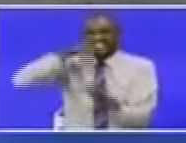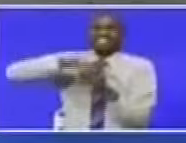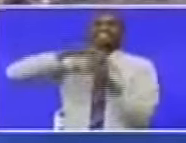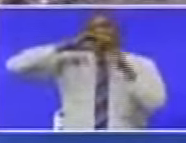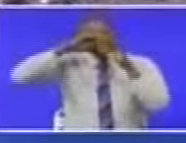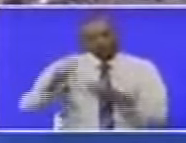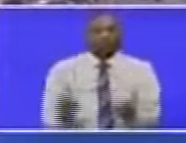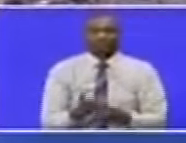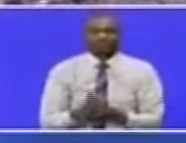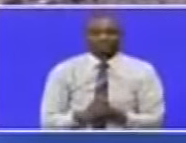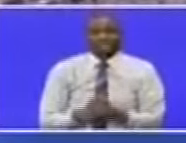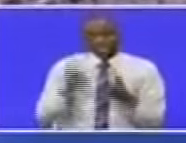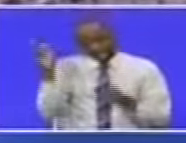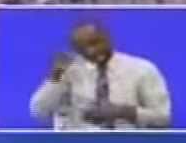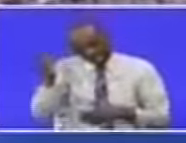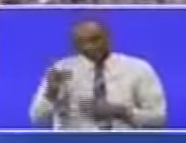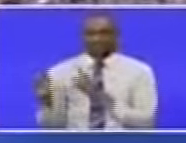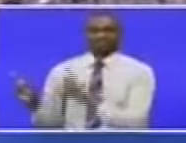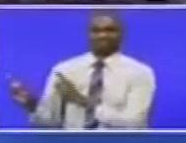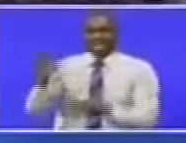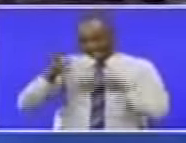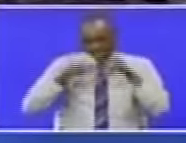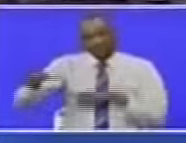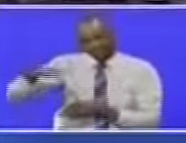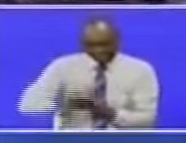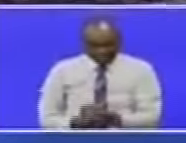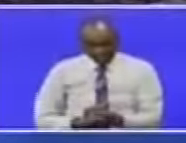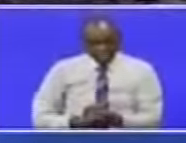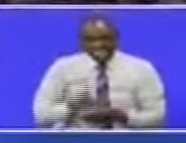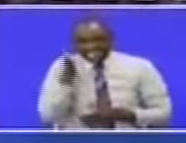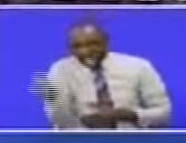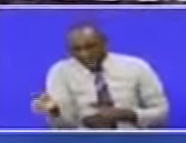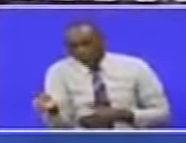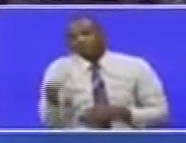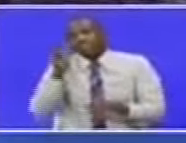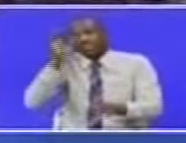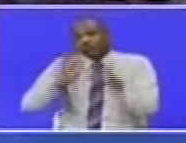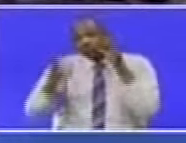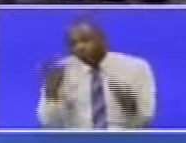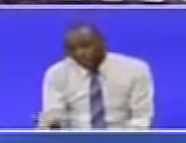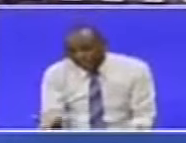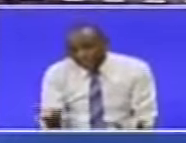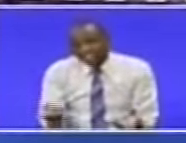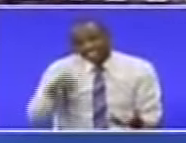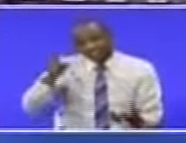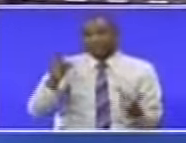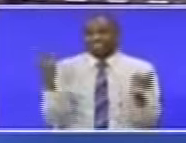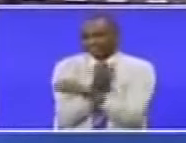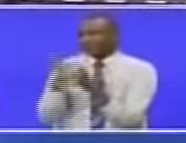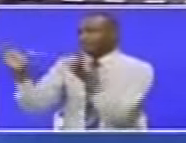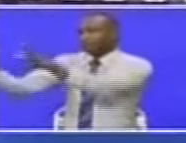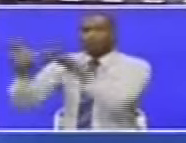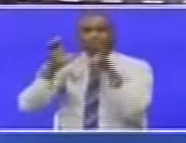of a city, the Nairobi National Park. The pyres meant to be set ablaze, standing scattered across the